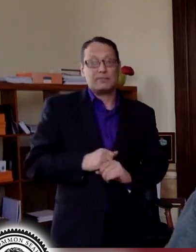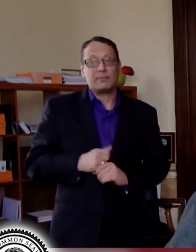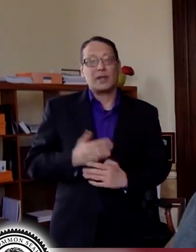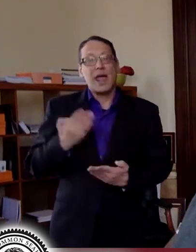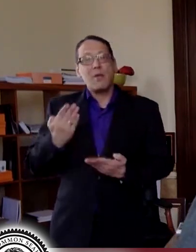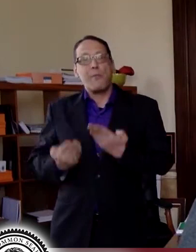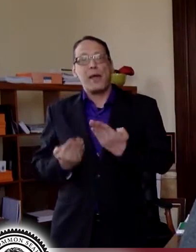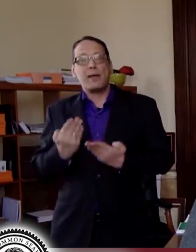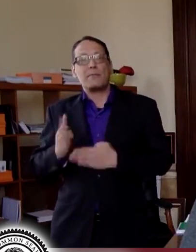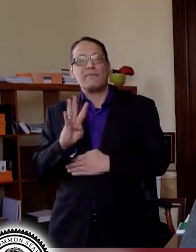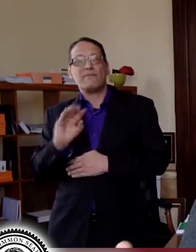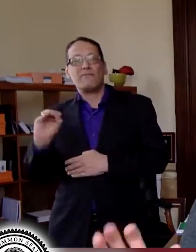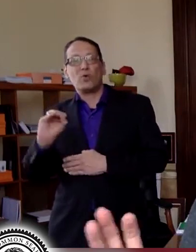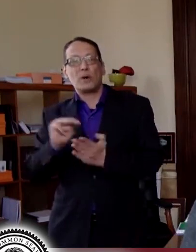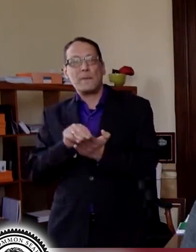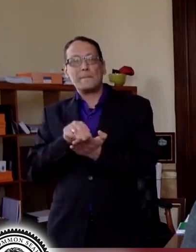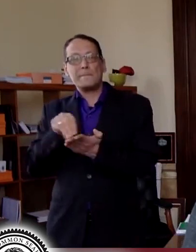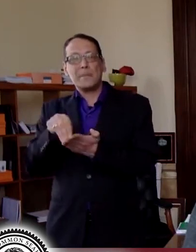$40 million